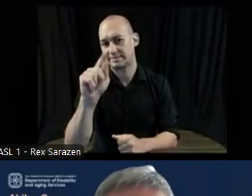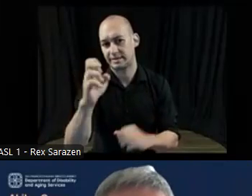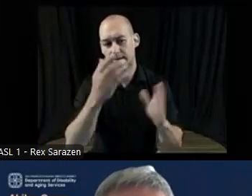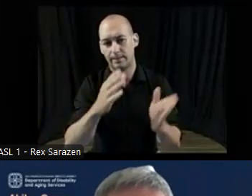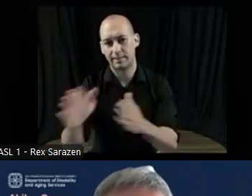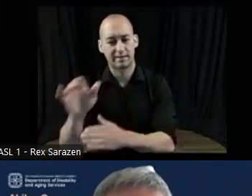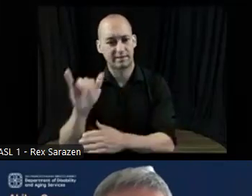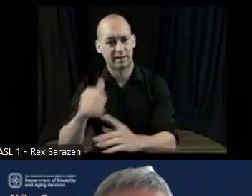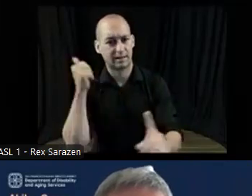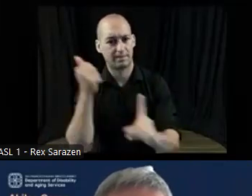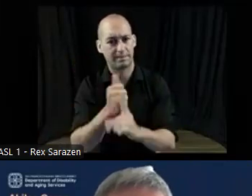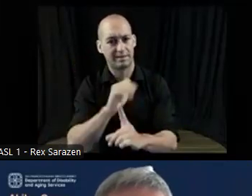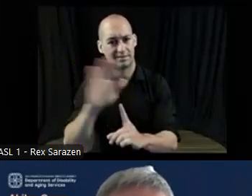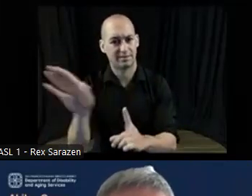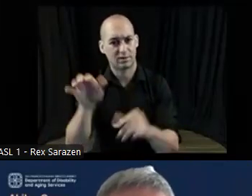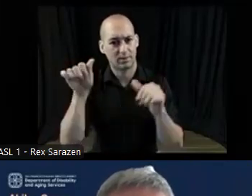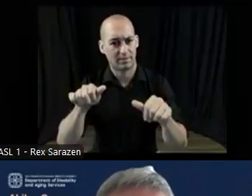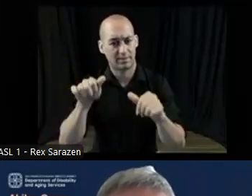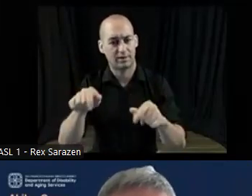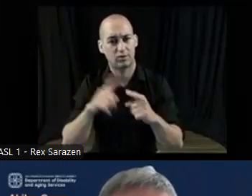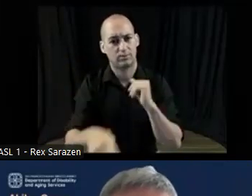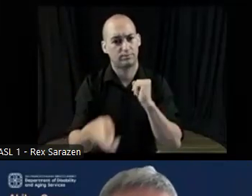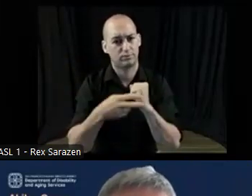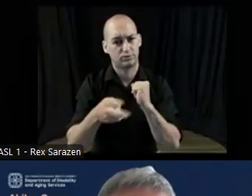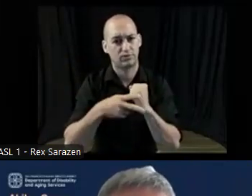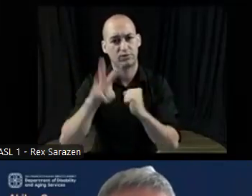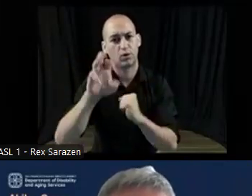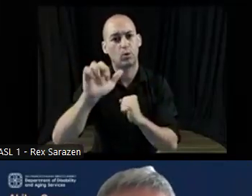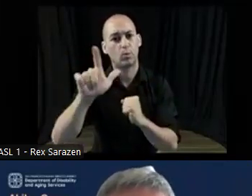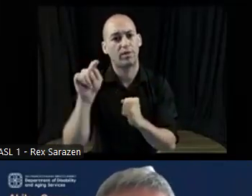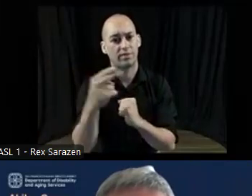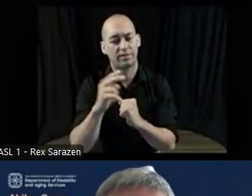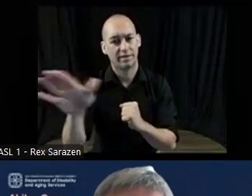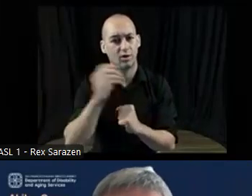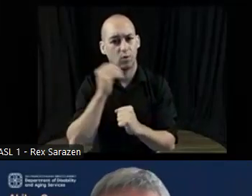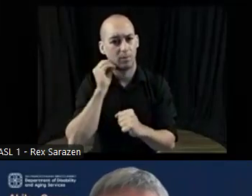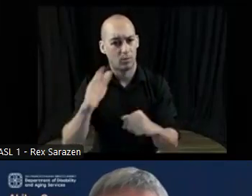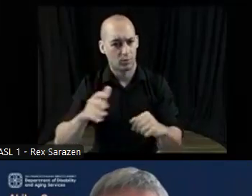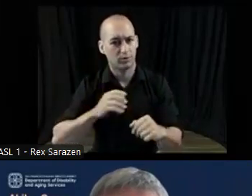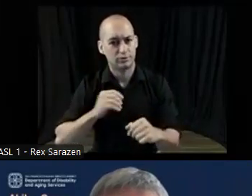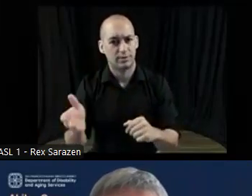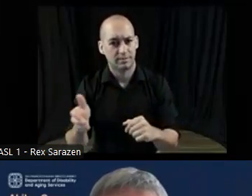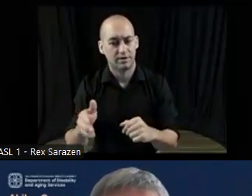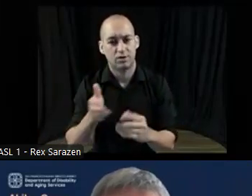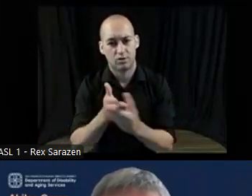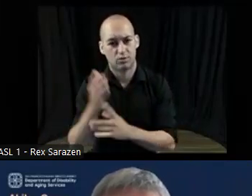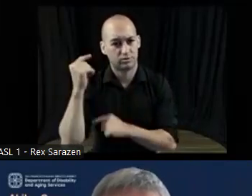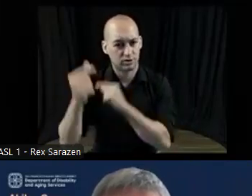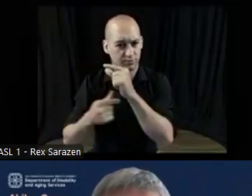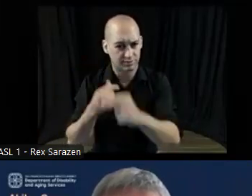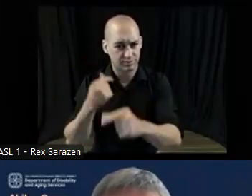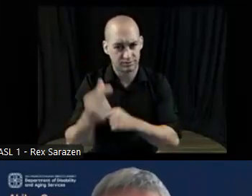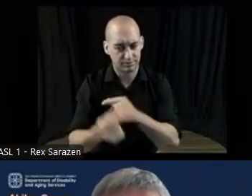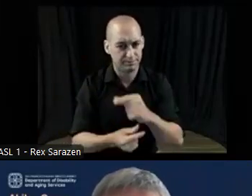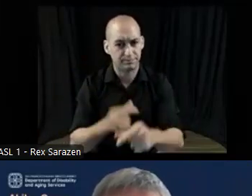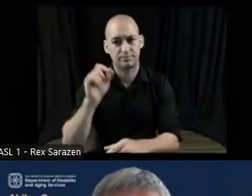their ability to preserve wealth, like through home ownership, through the generations. So I